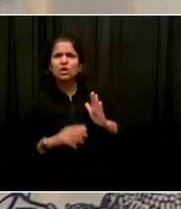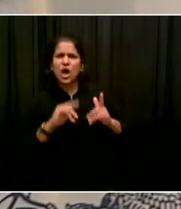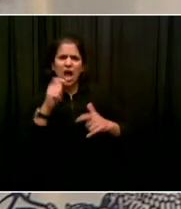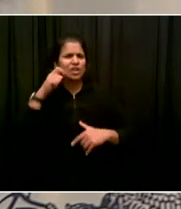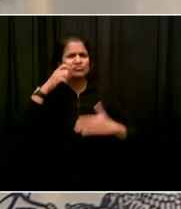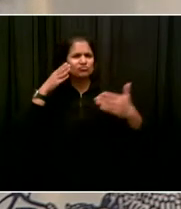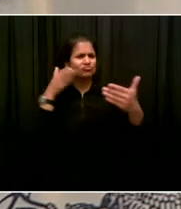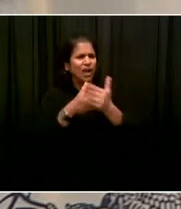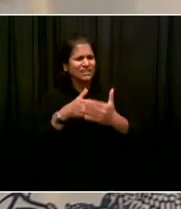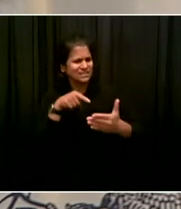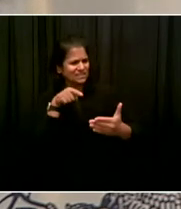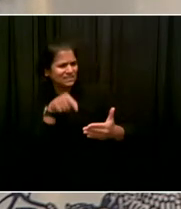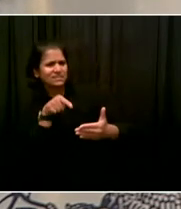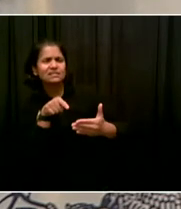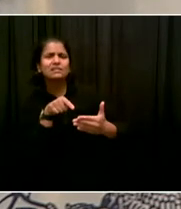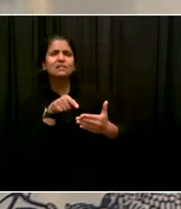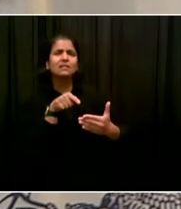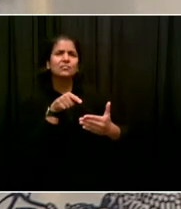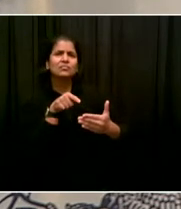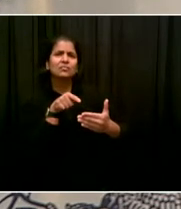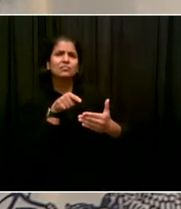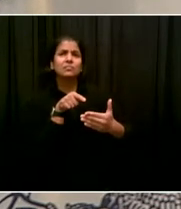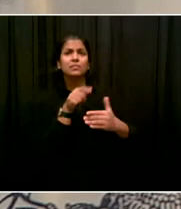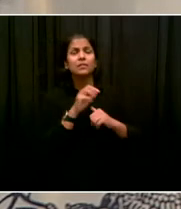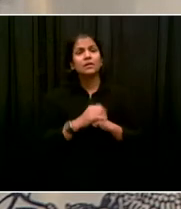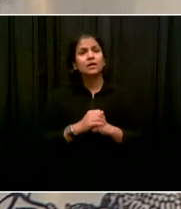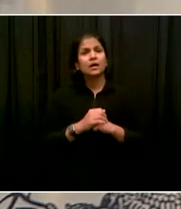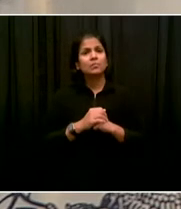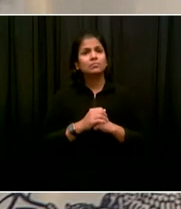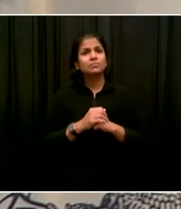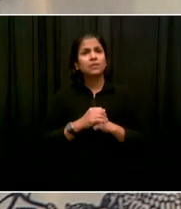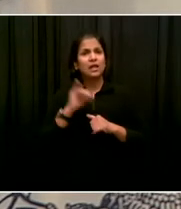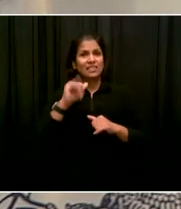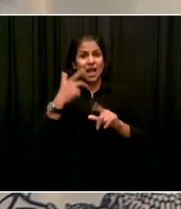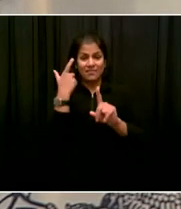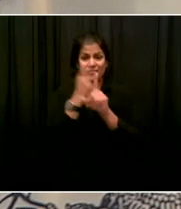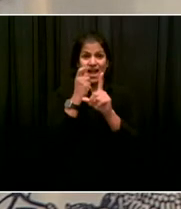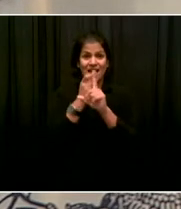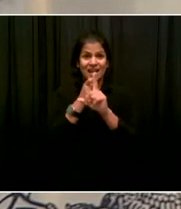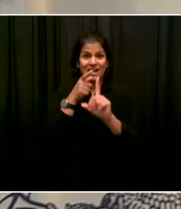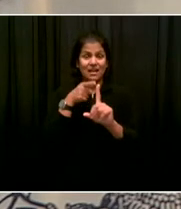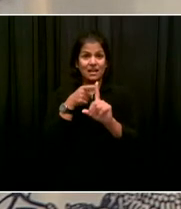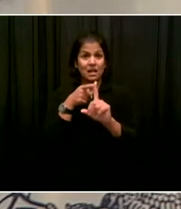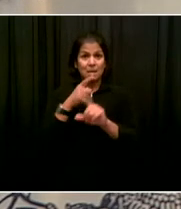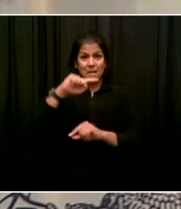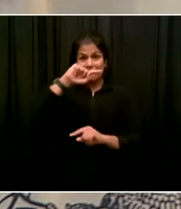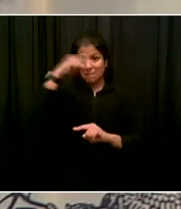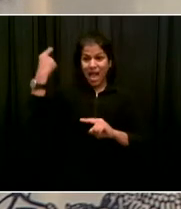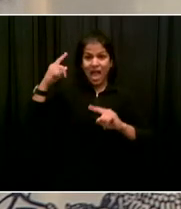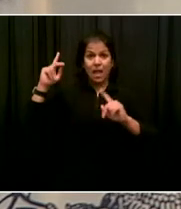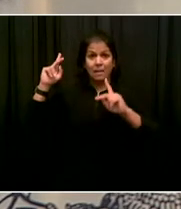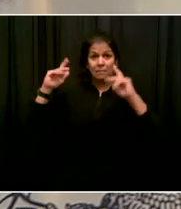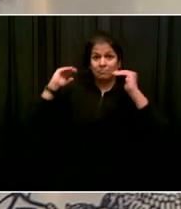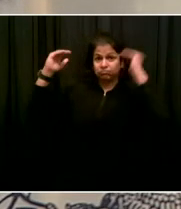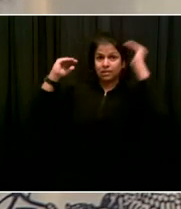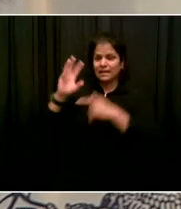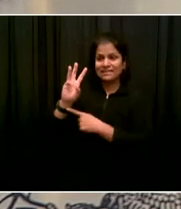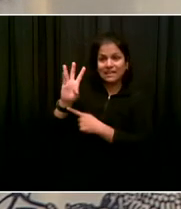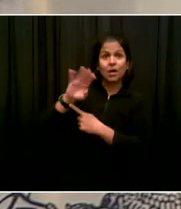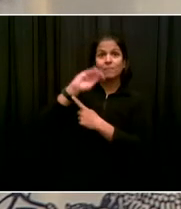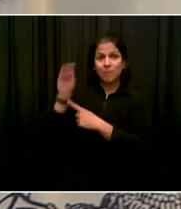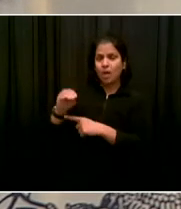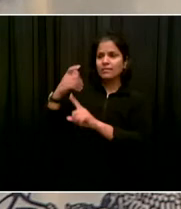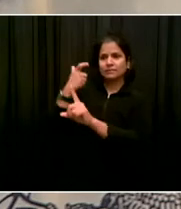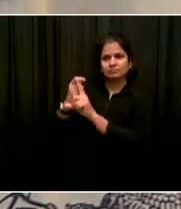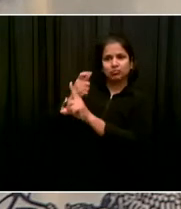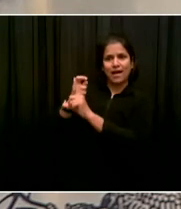now, 64% of black adults are vaccinated. That's an increase of 1% from last week. That means in